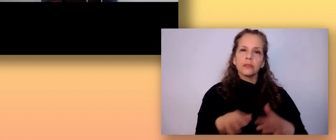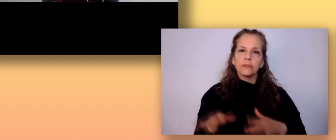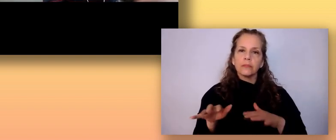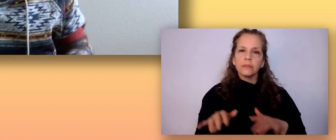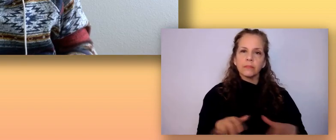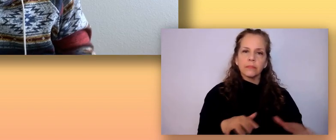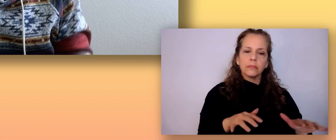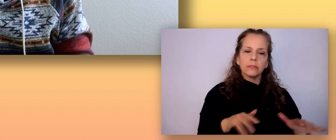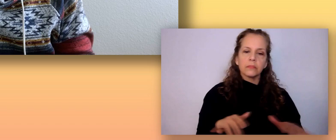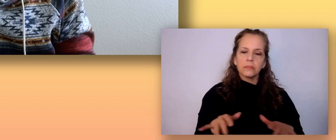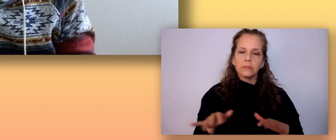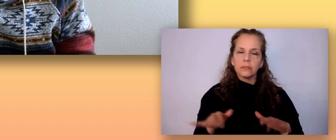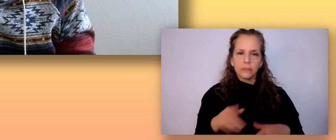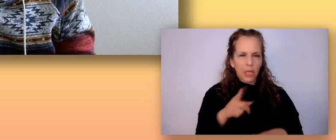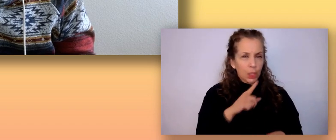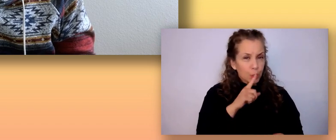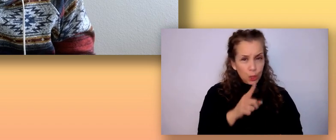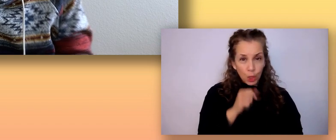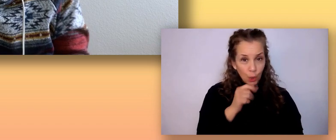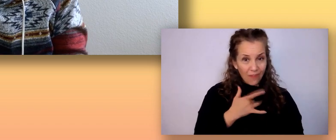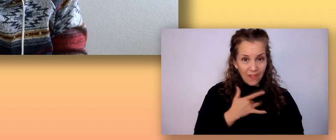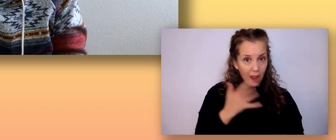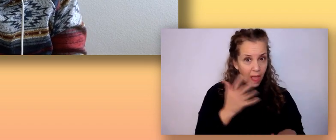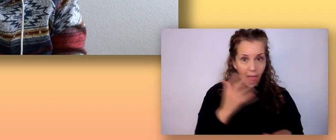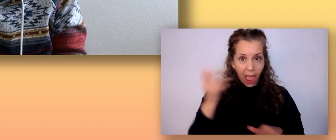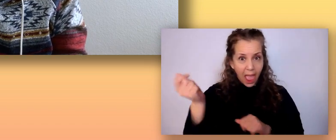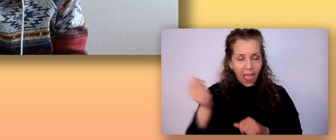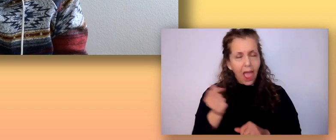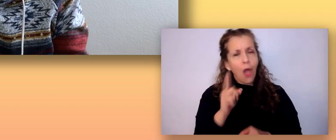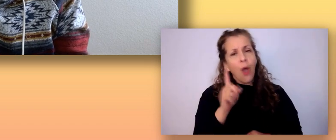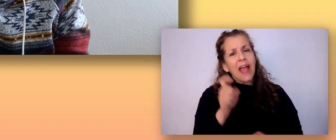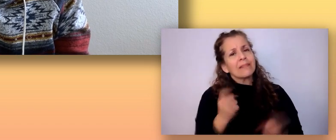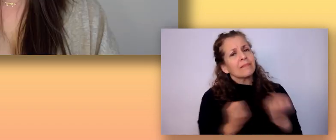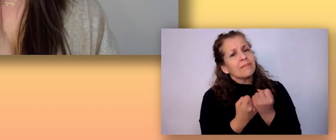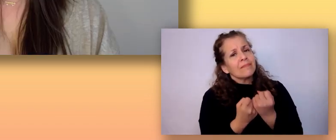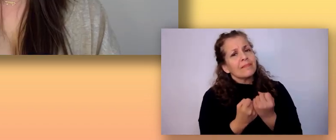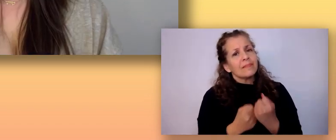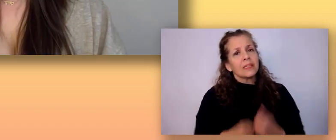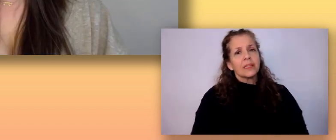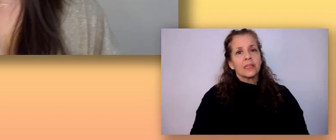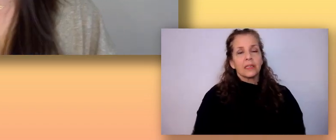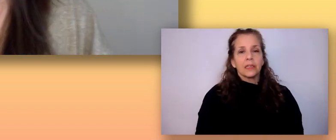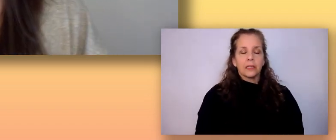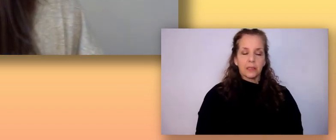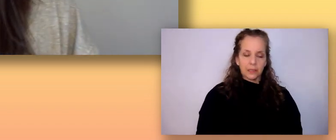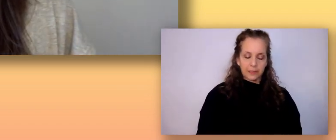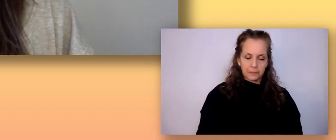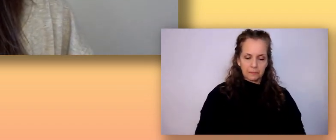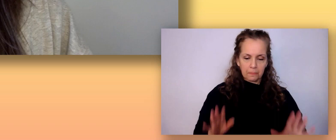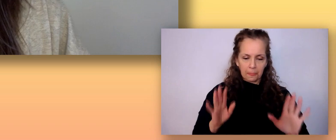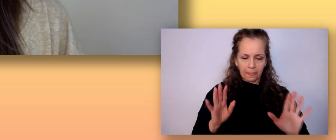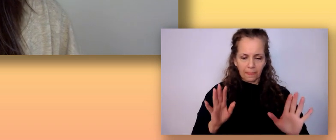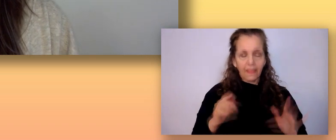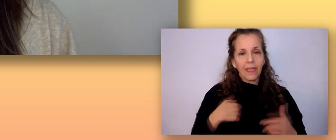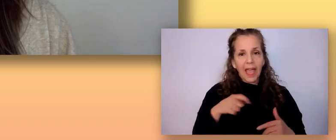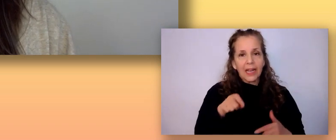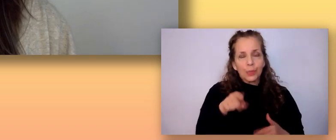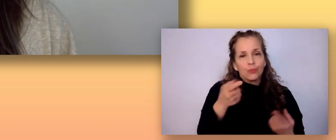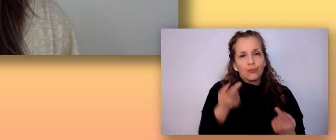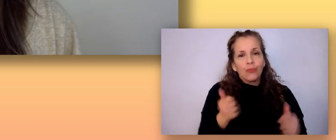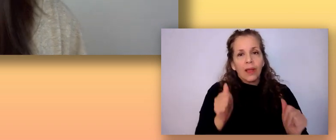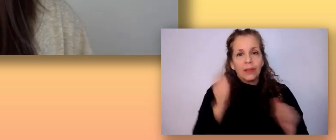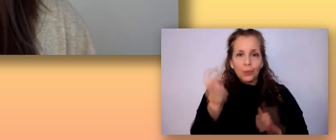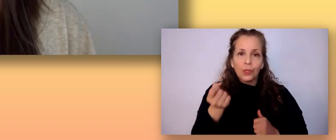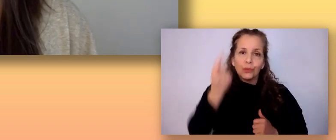Are you sure you don't feel up to it? I could use a wing lady. I need you to try and